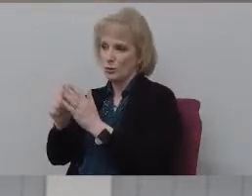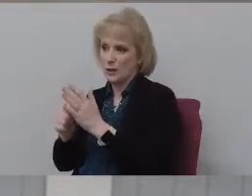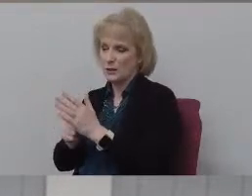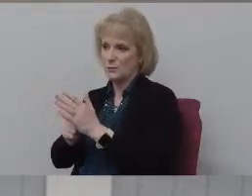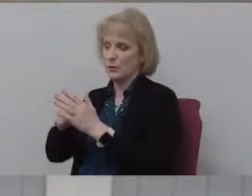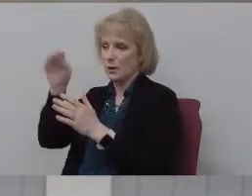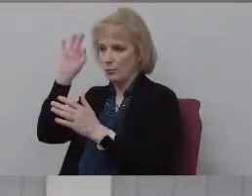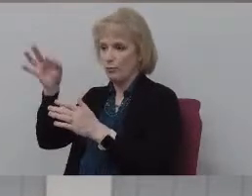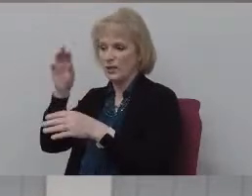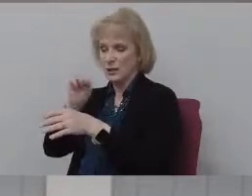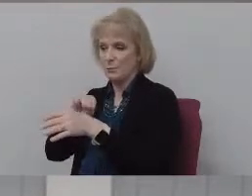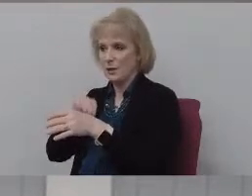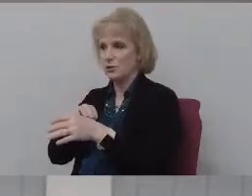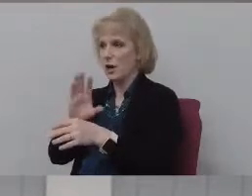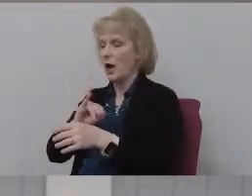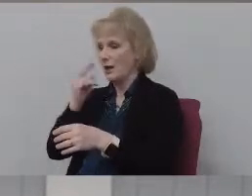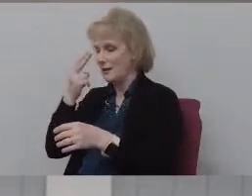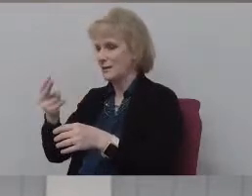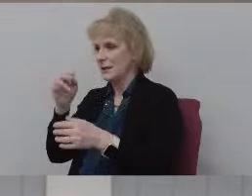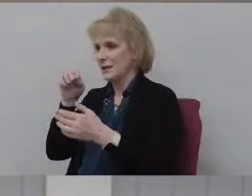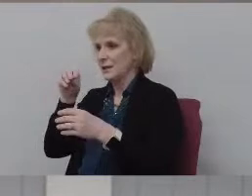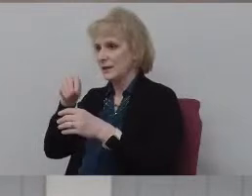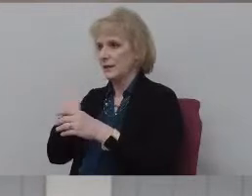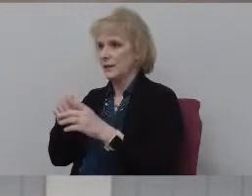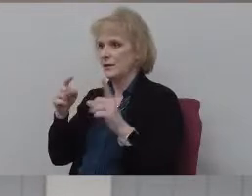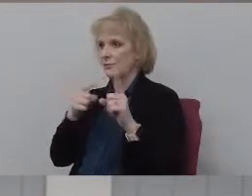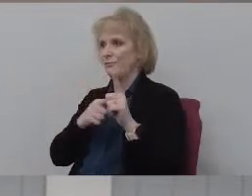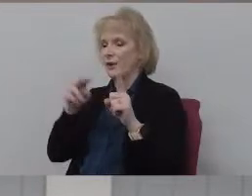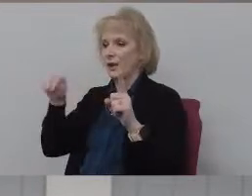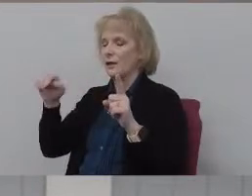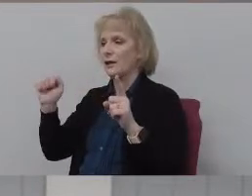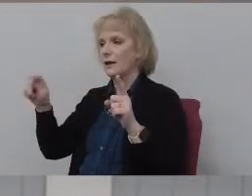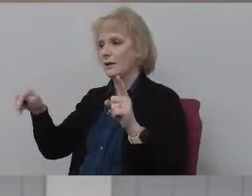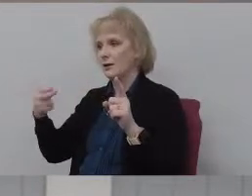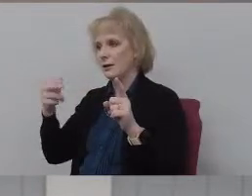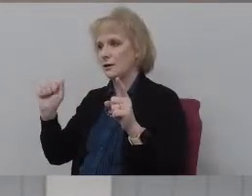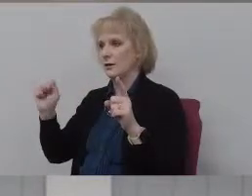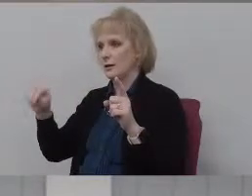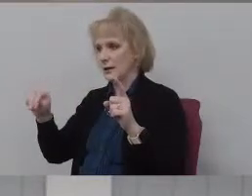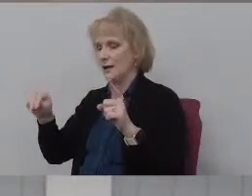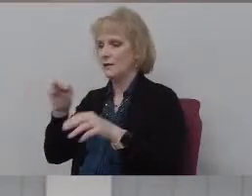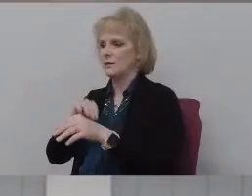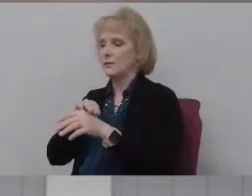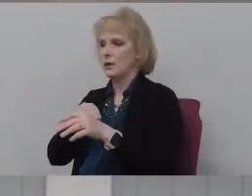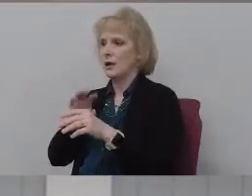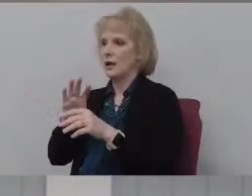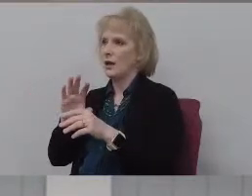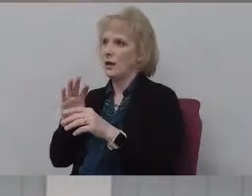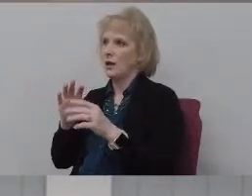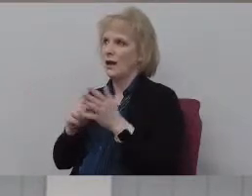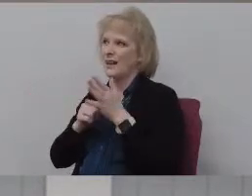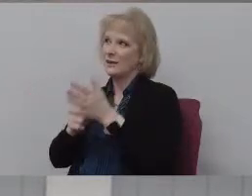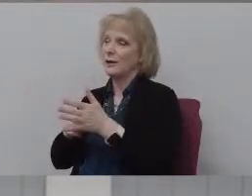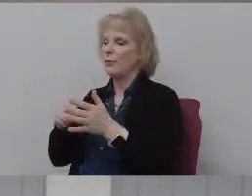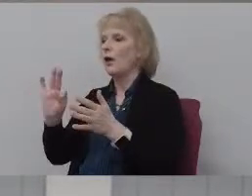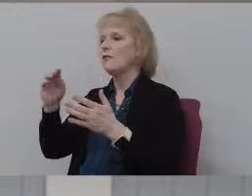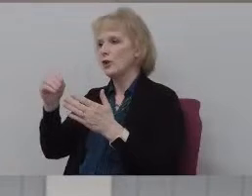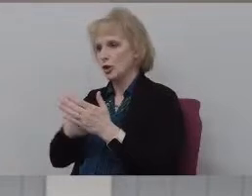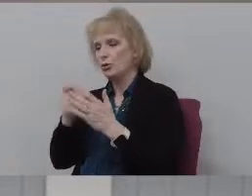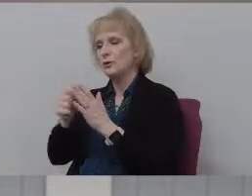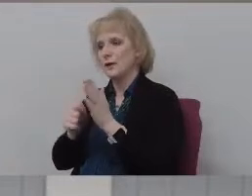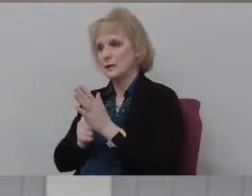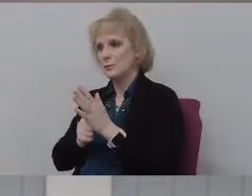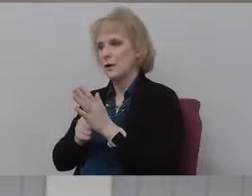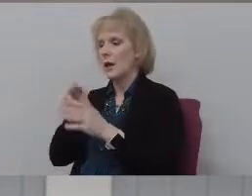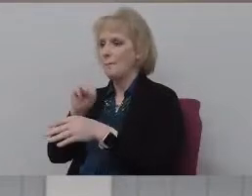ministry, I see in Nathan's ministry with King David a type of New Testament ministry. In